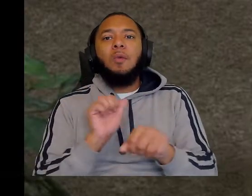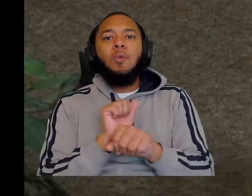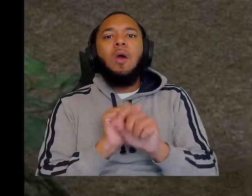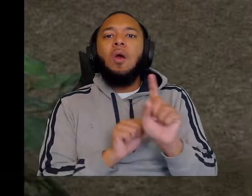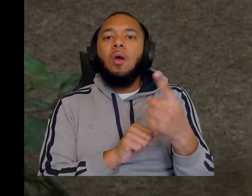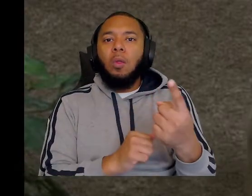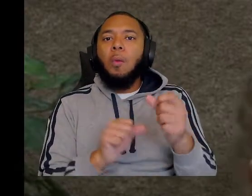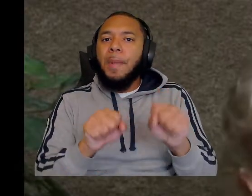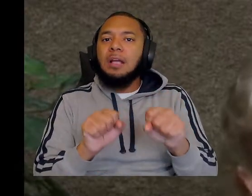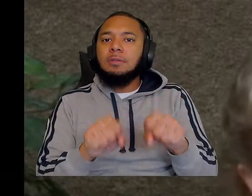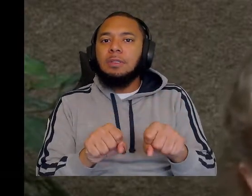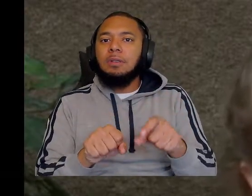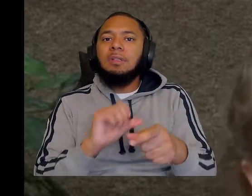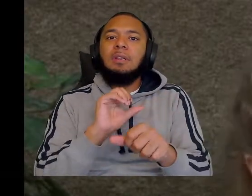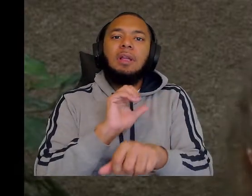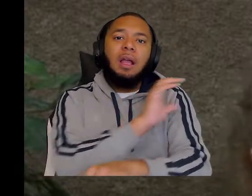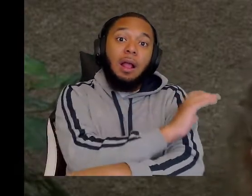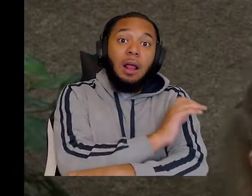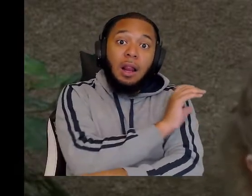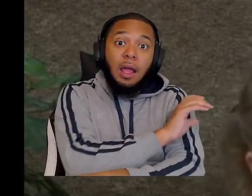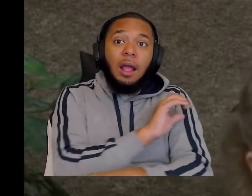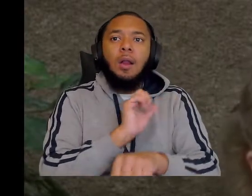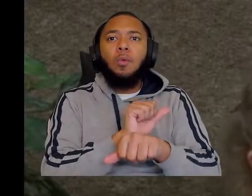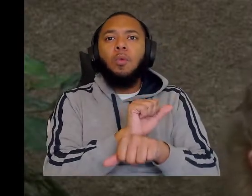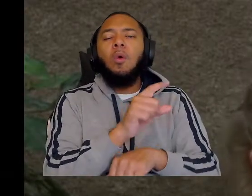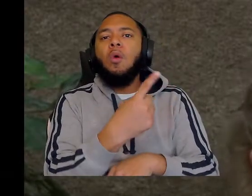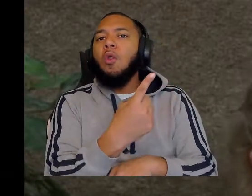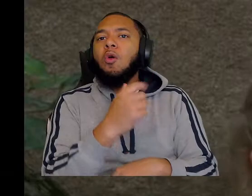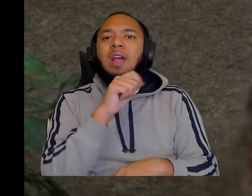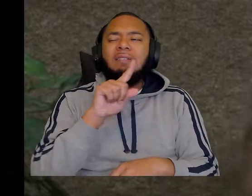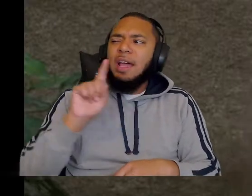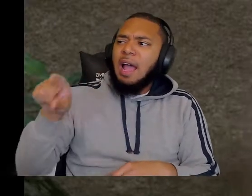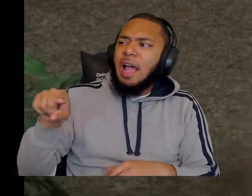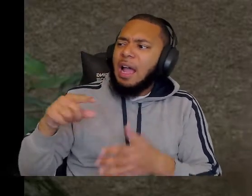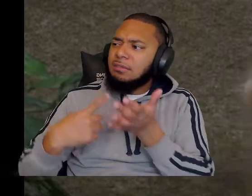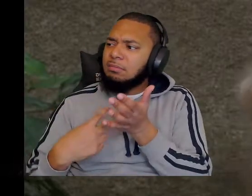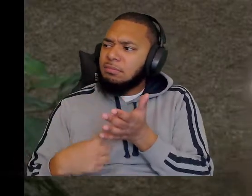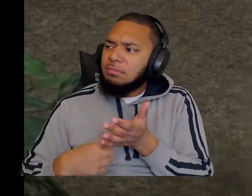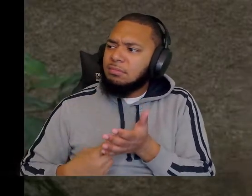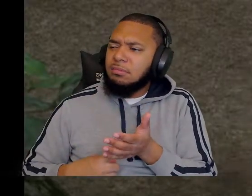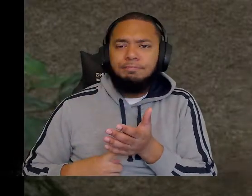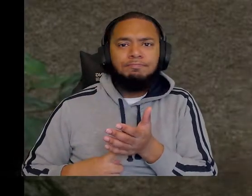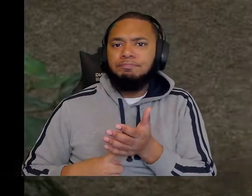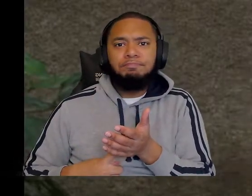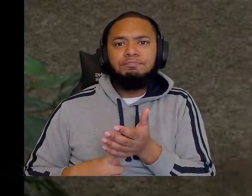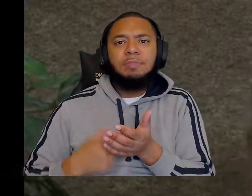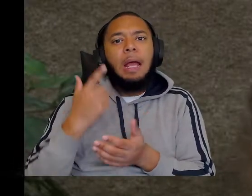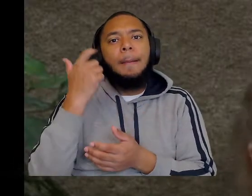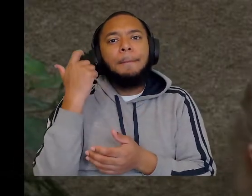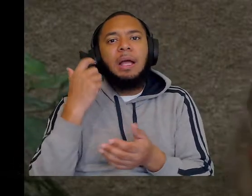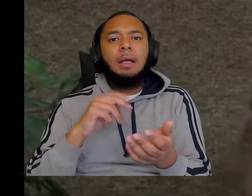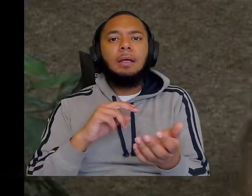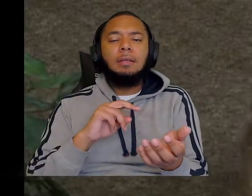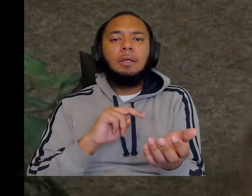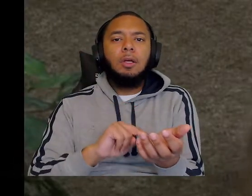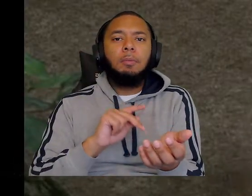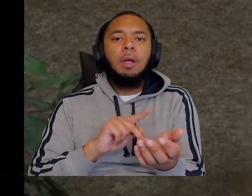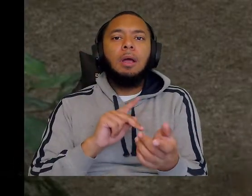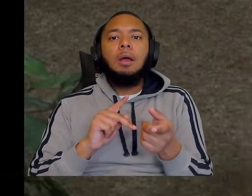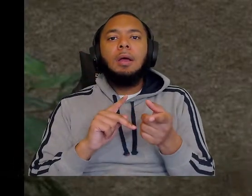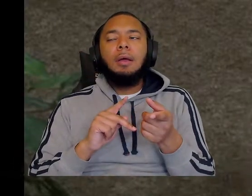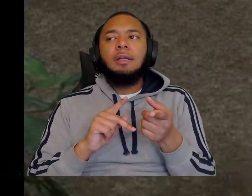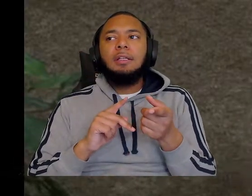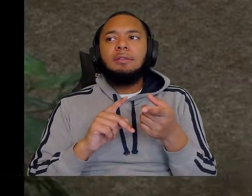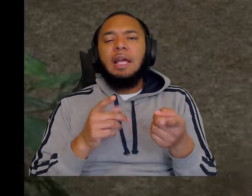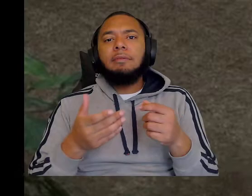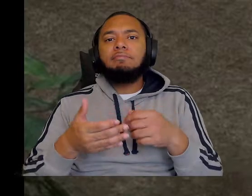They are in a clinic and they don't have to check in on every single thing they do, because within the scope of their practice, they are covered